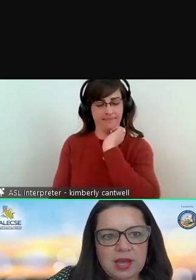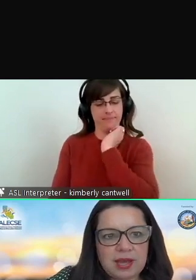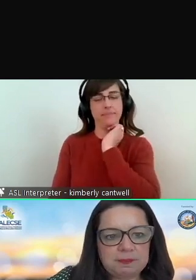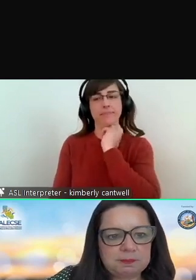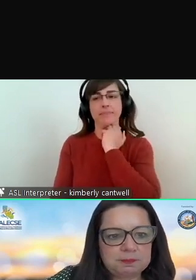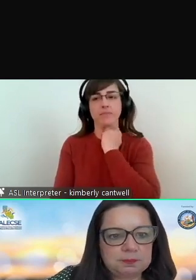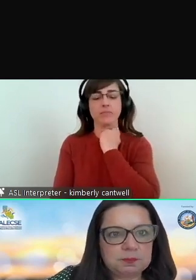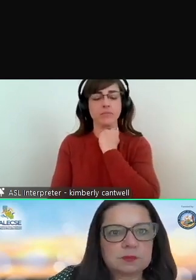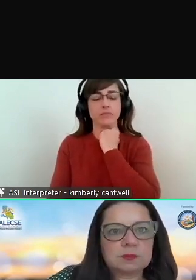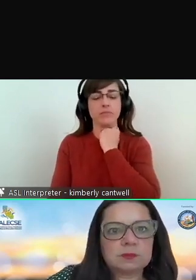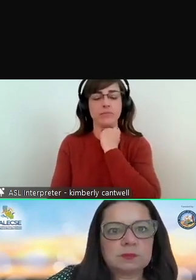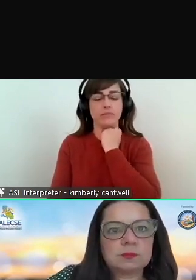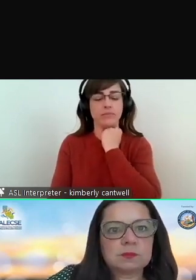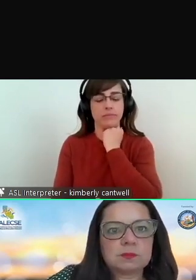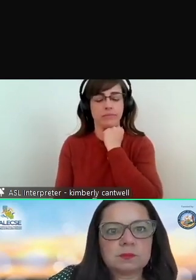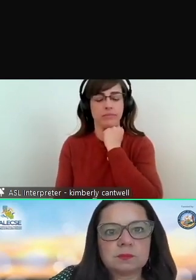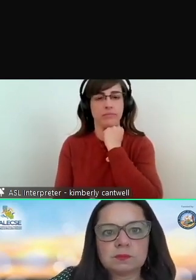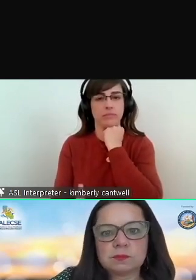Okay.